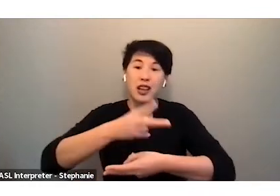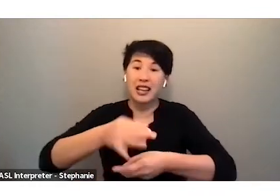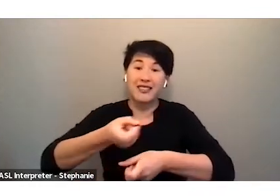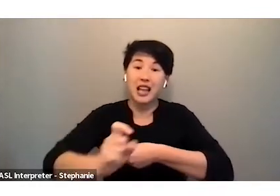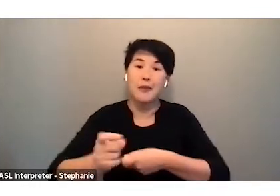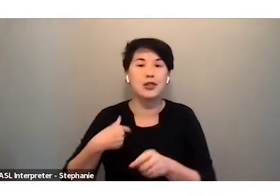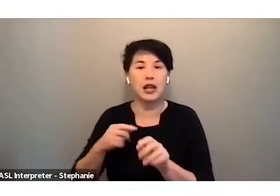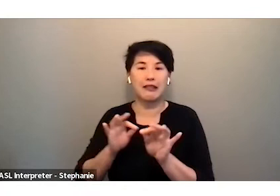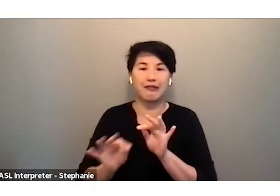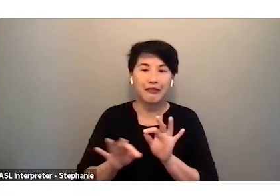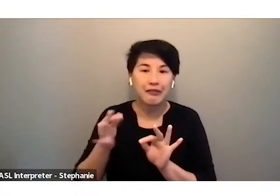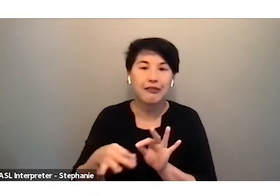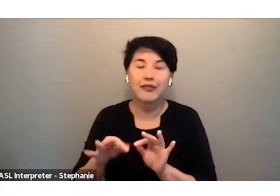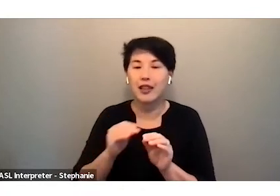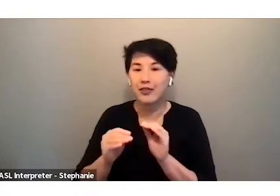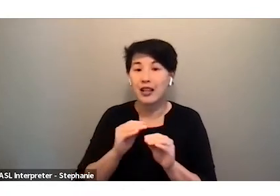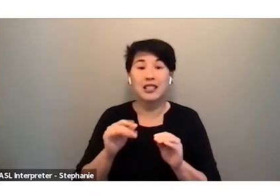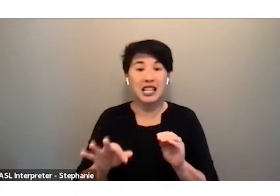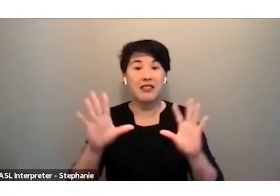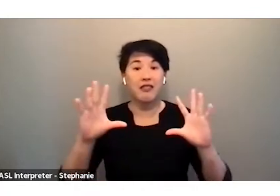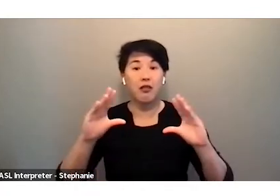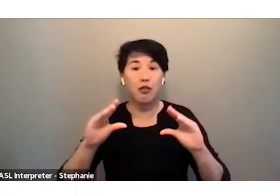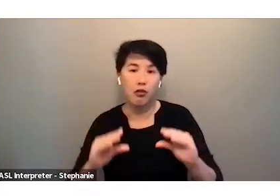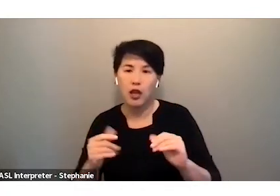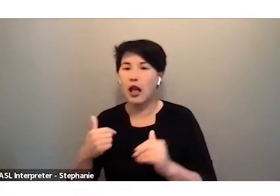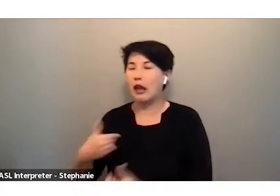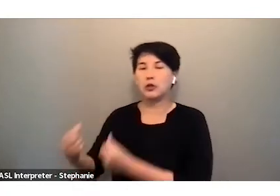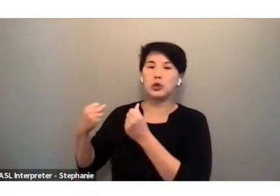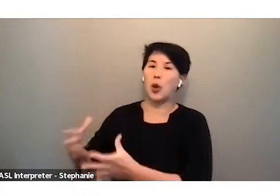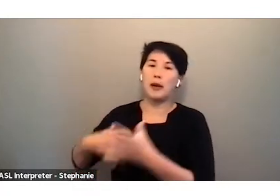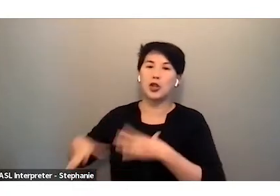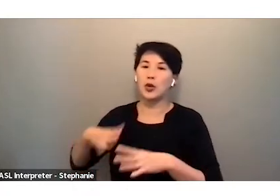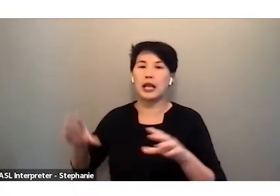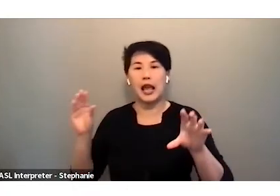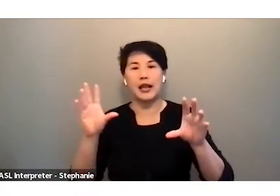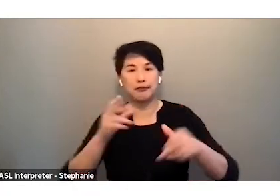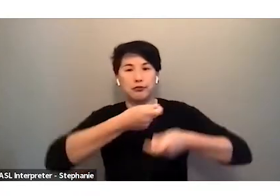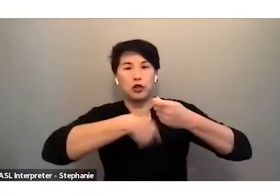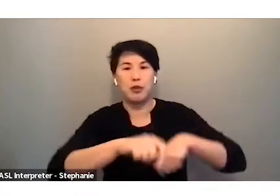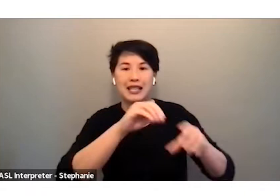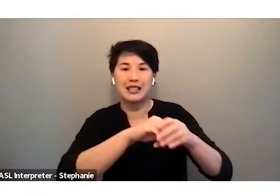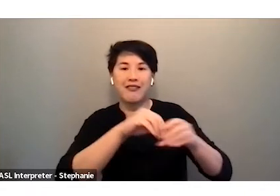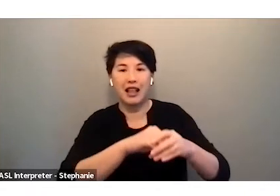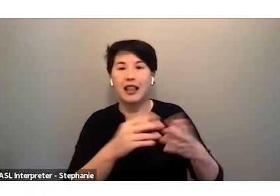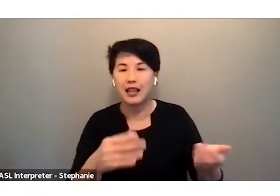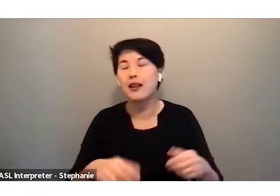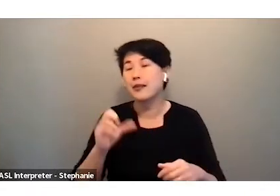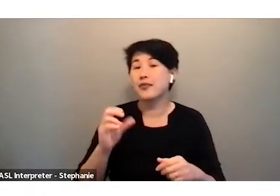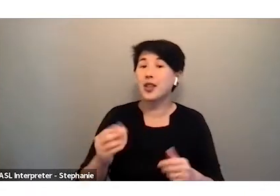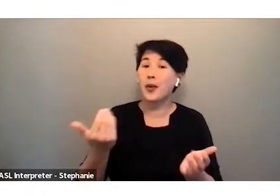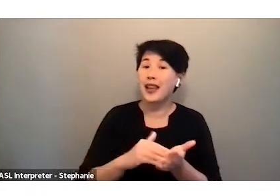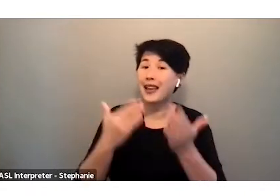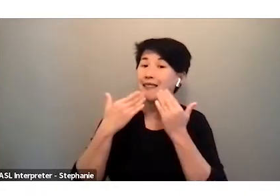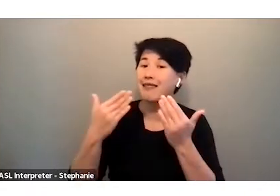just fix it, and if it needs refilling, then I have like tons of shred to fill it with. So yeah, and I just want to again say thank you